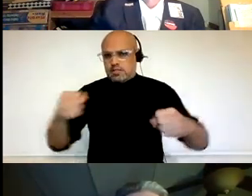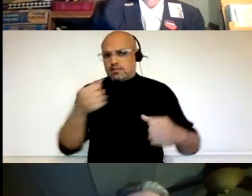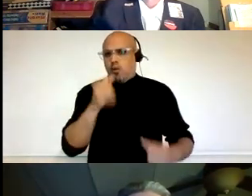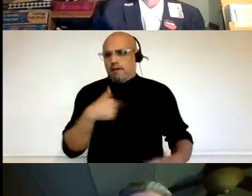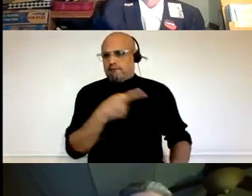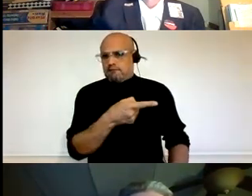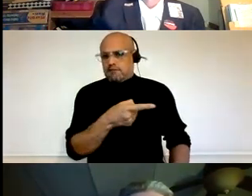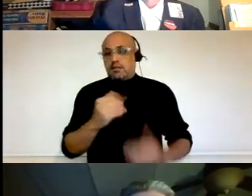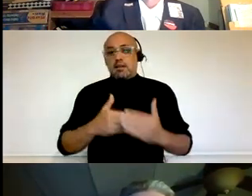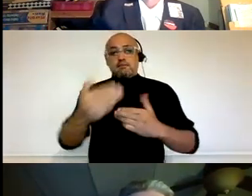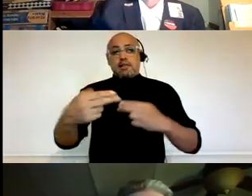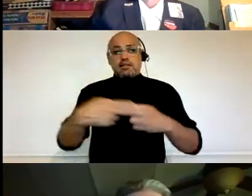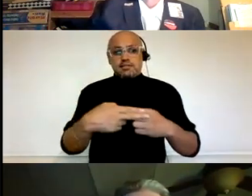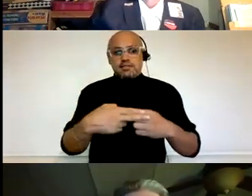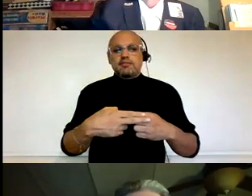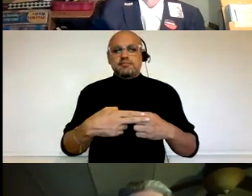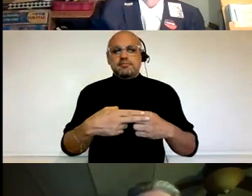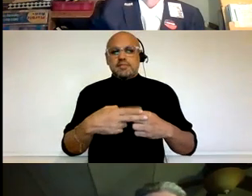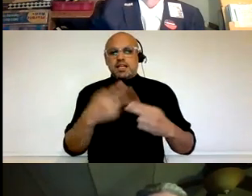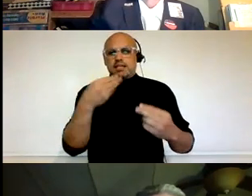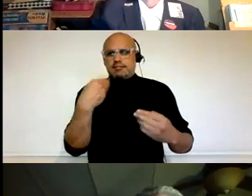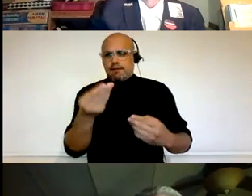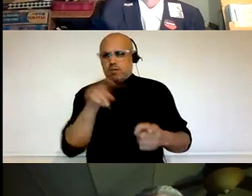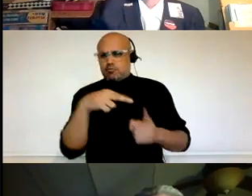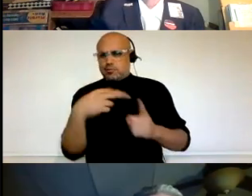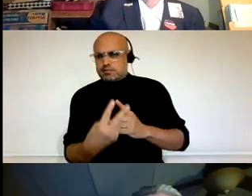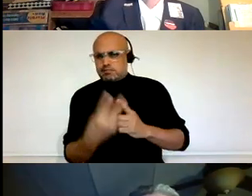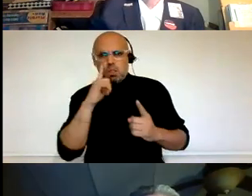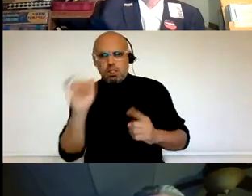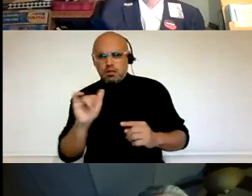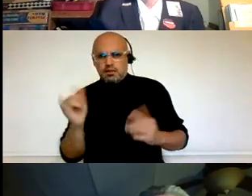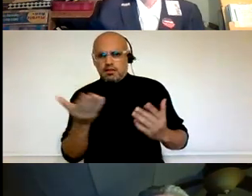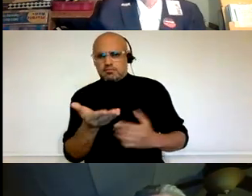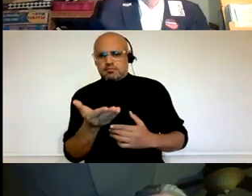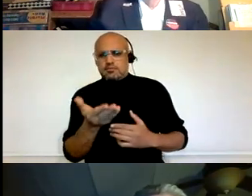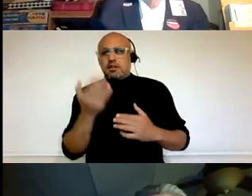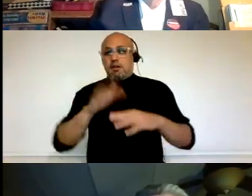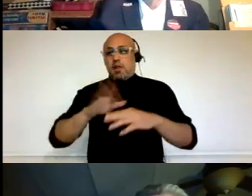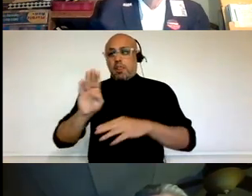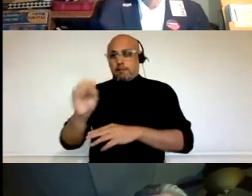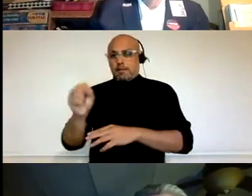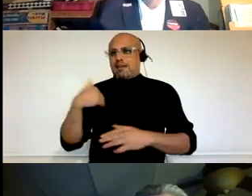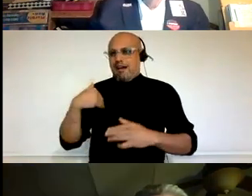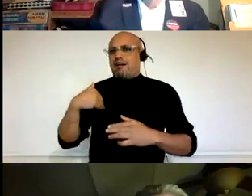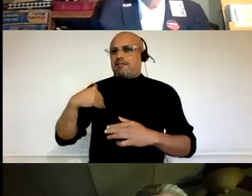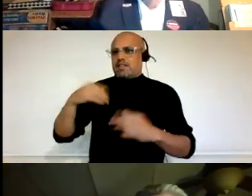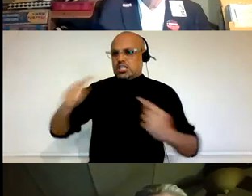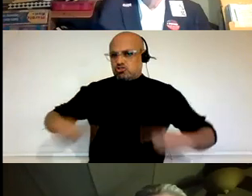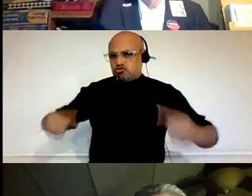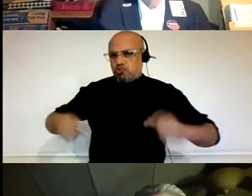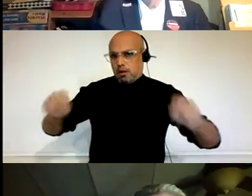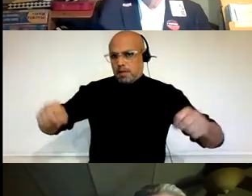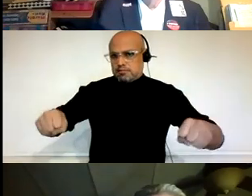On this slide, it gives you a perspective on what it would look like on the buses that do have lifts and that can